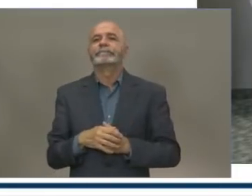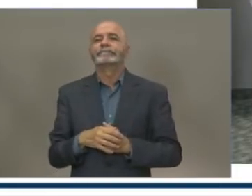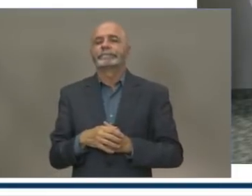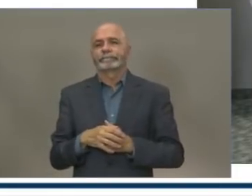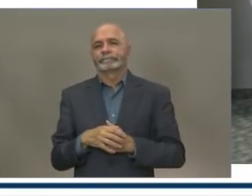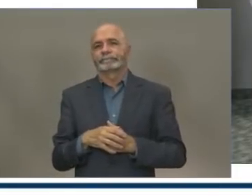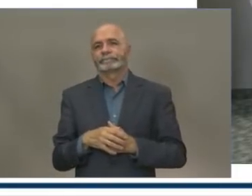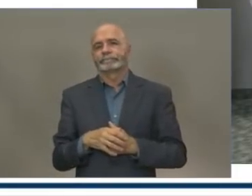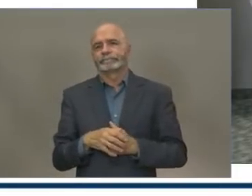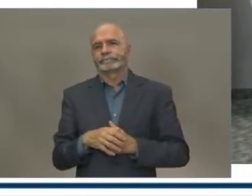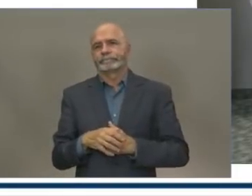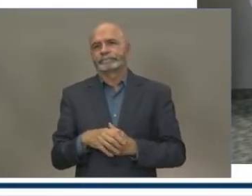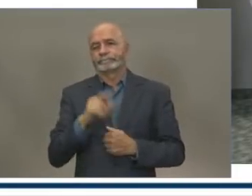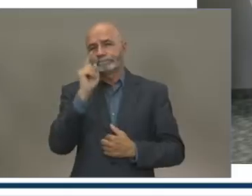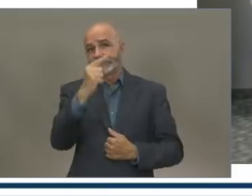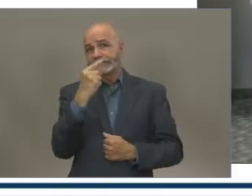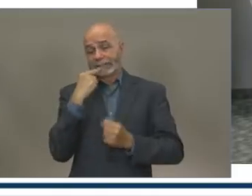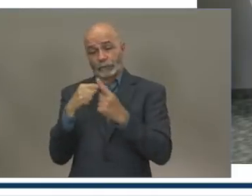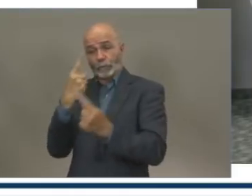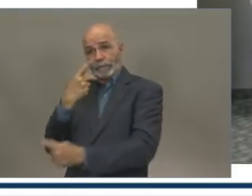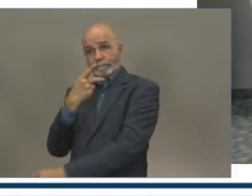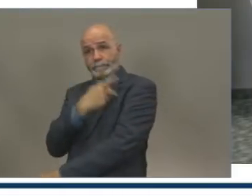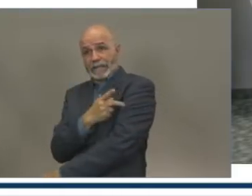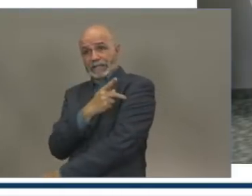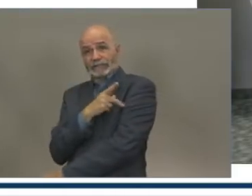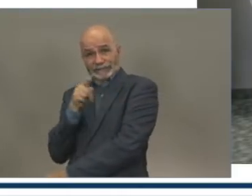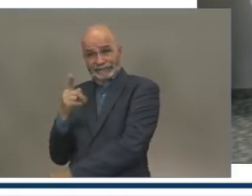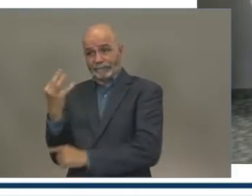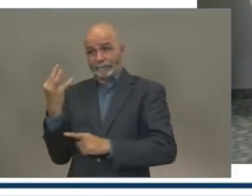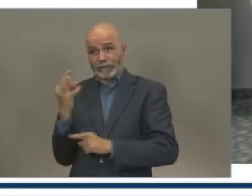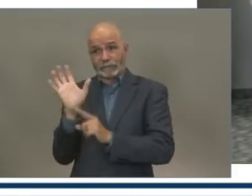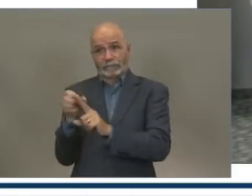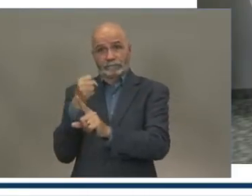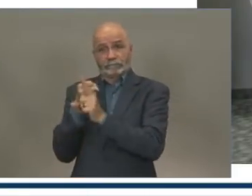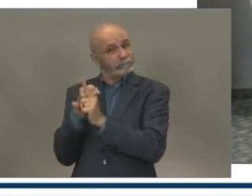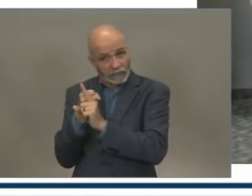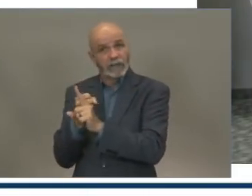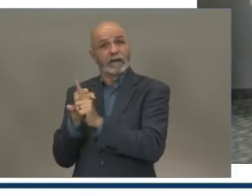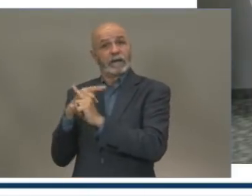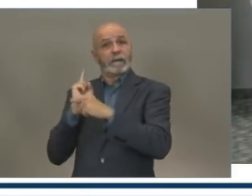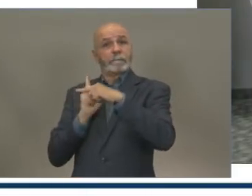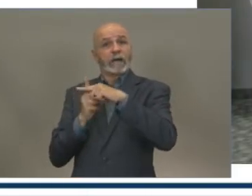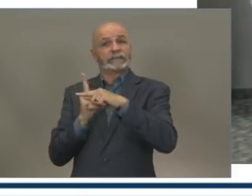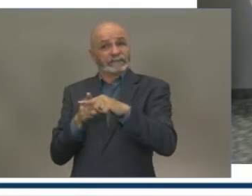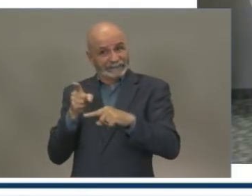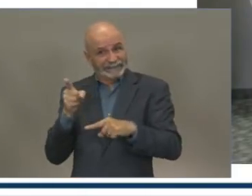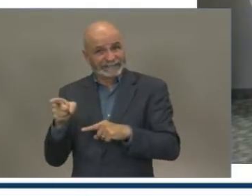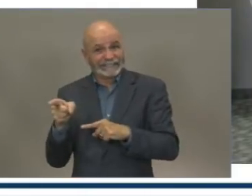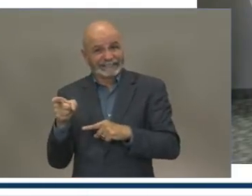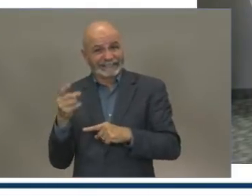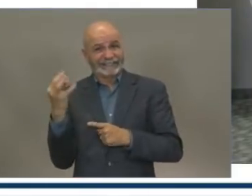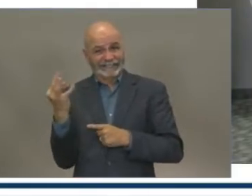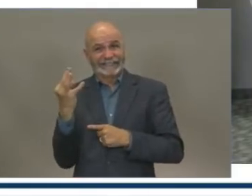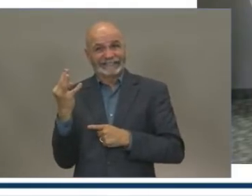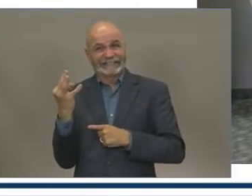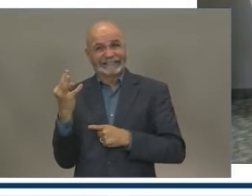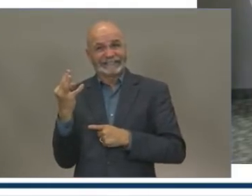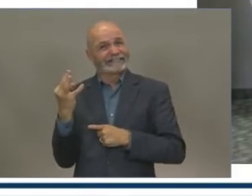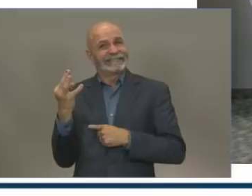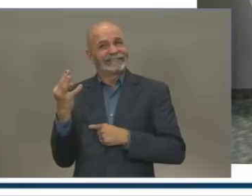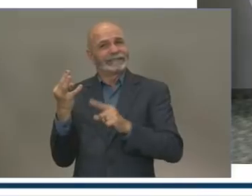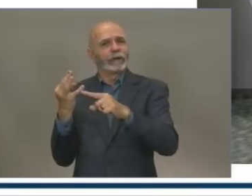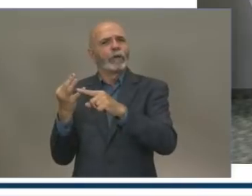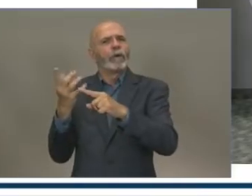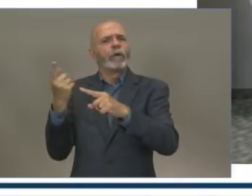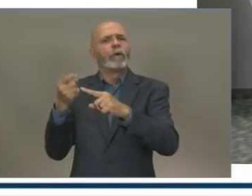the patient was identified as COVID positive on Friday. Just wondering when they were admitted and whether that admission was an